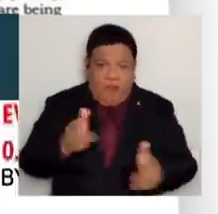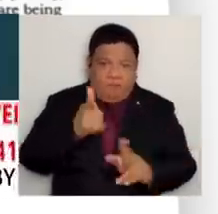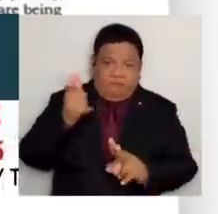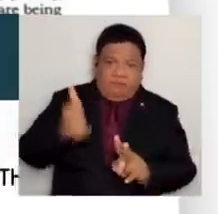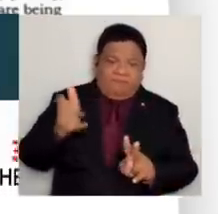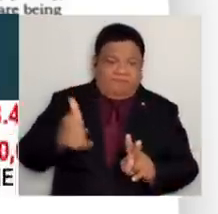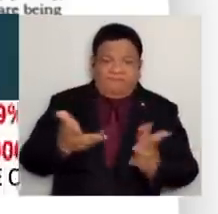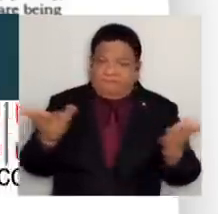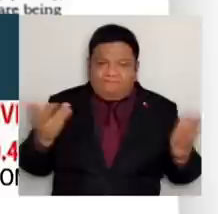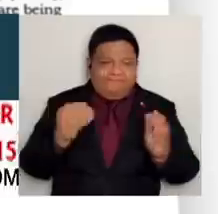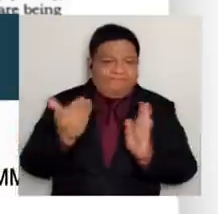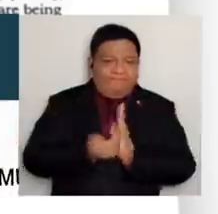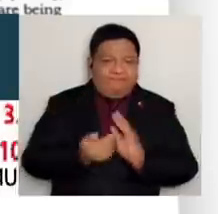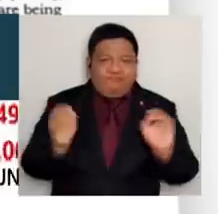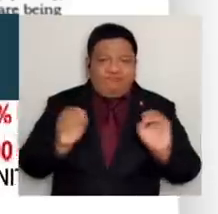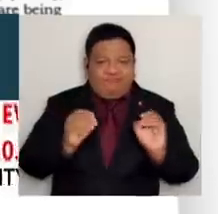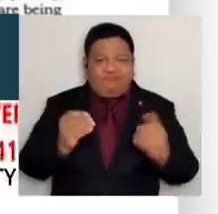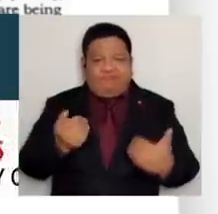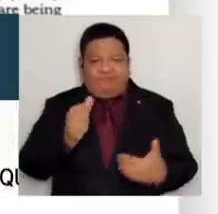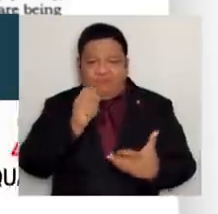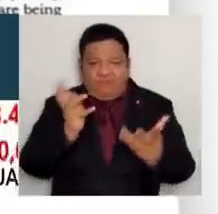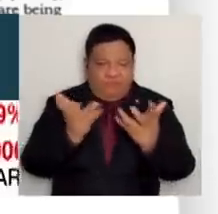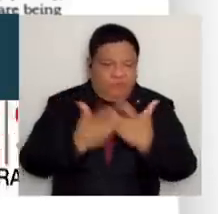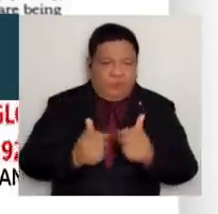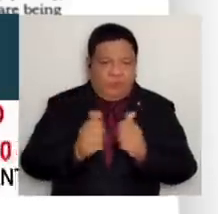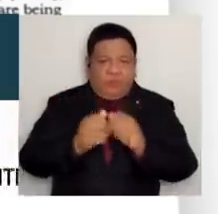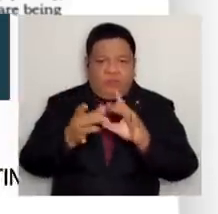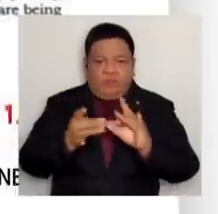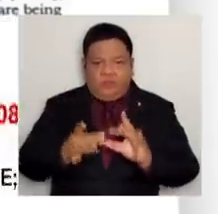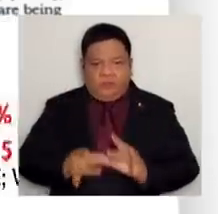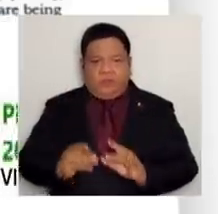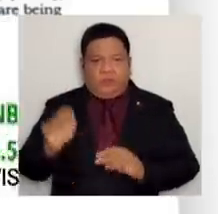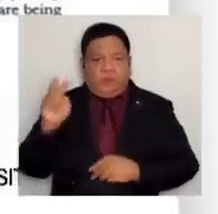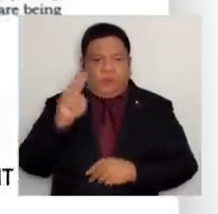noted inconsistencies in the statements of witnesses.